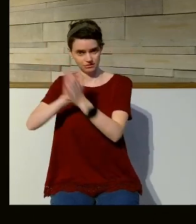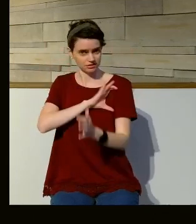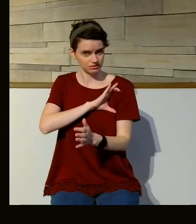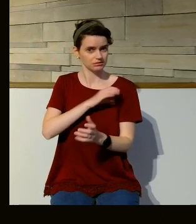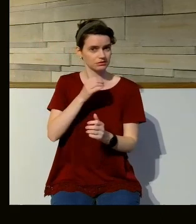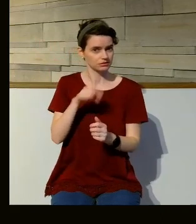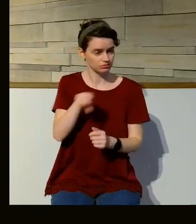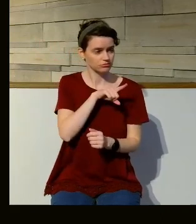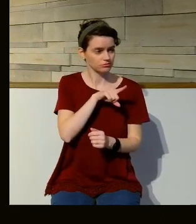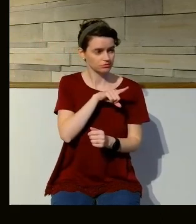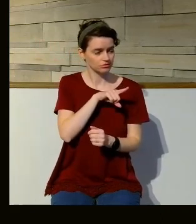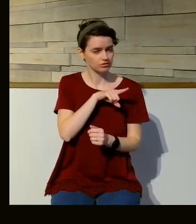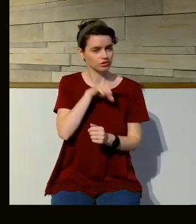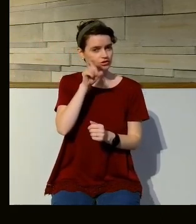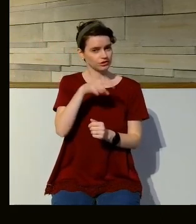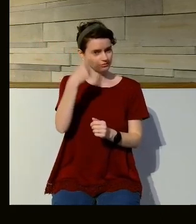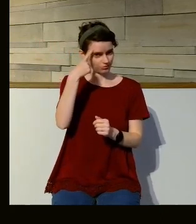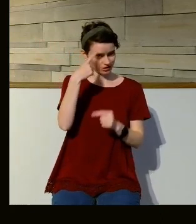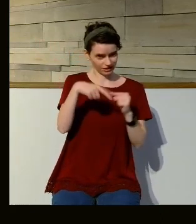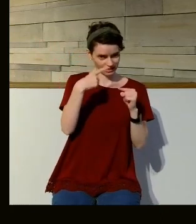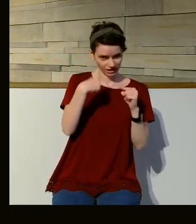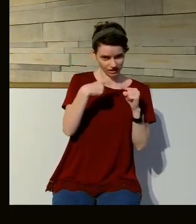Huh. Hey, do you need a brain to think?